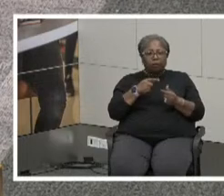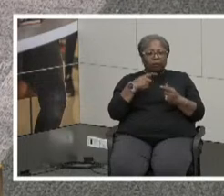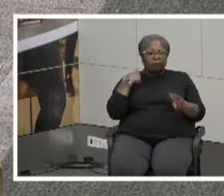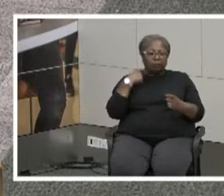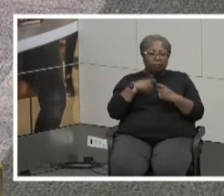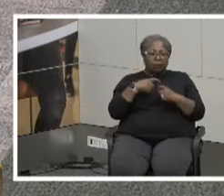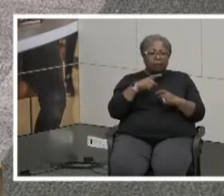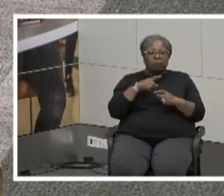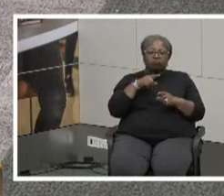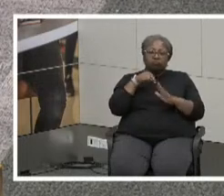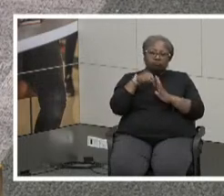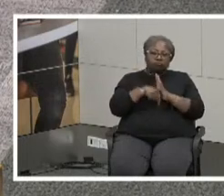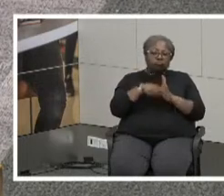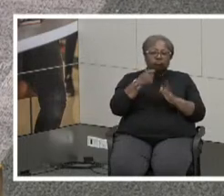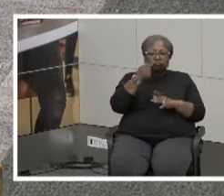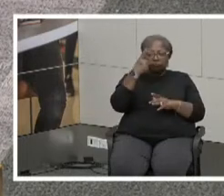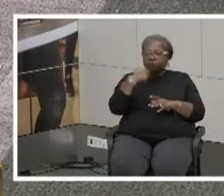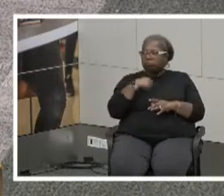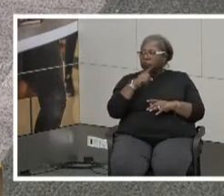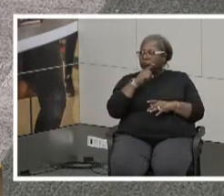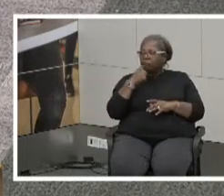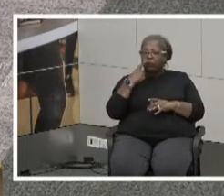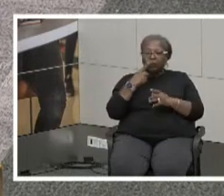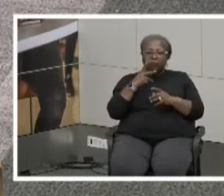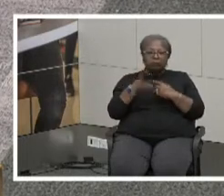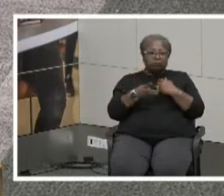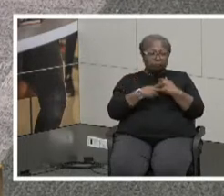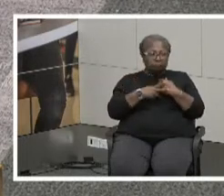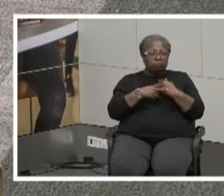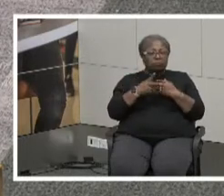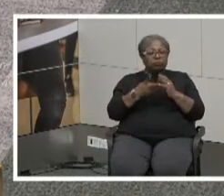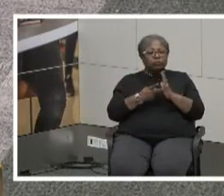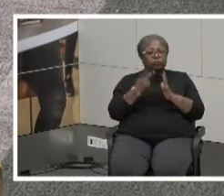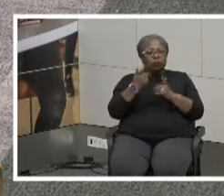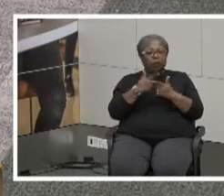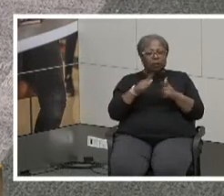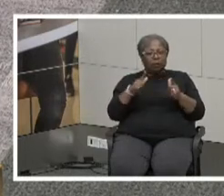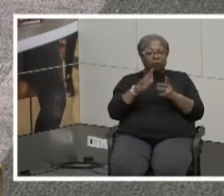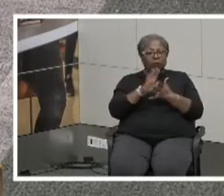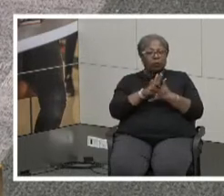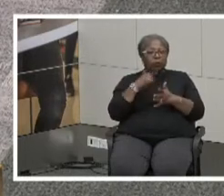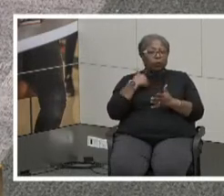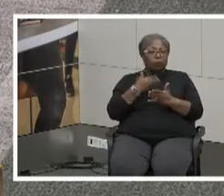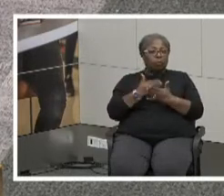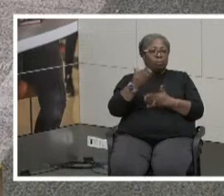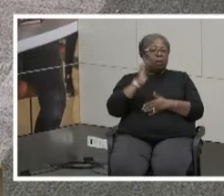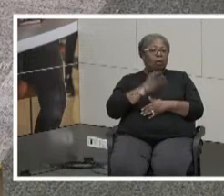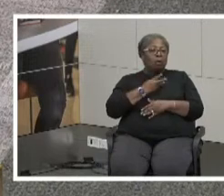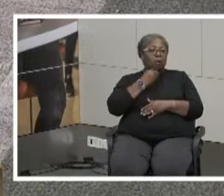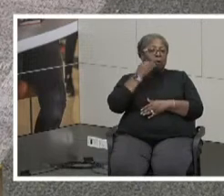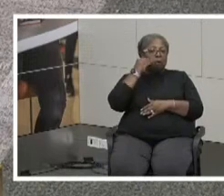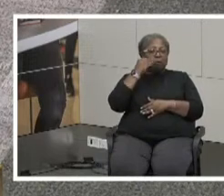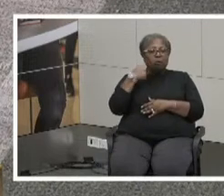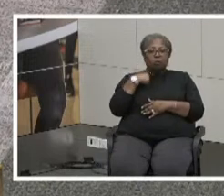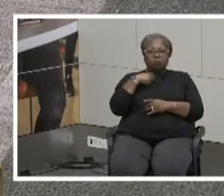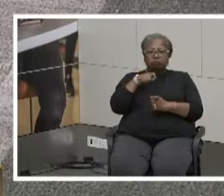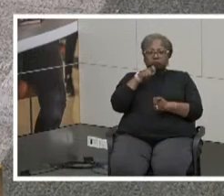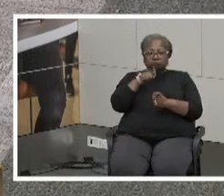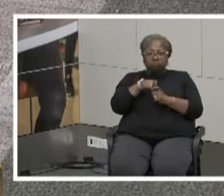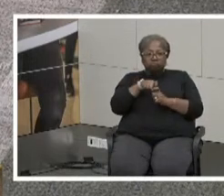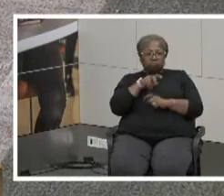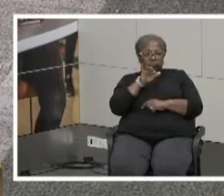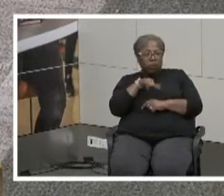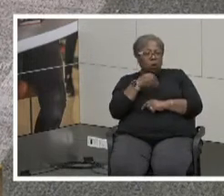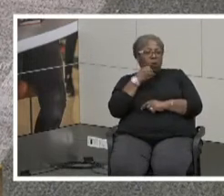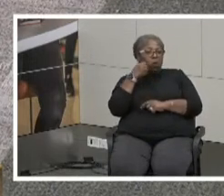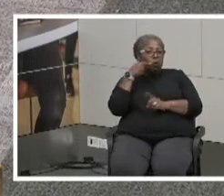deep understanding of global cultures I am for keeping it a dual language school when we purchased our home in montress we specifically saw a home that would